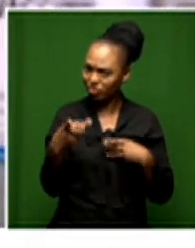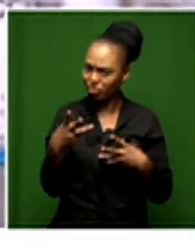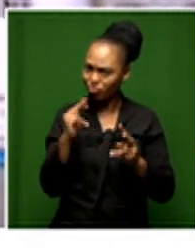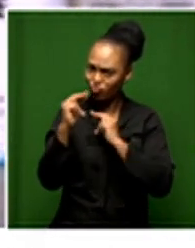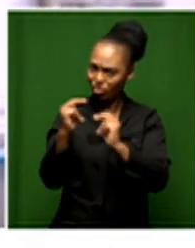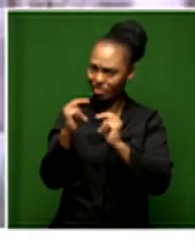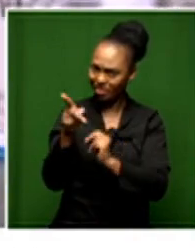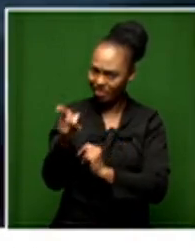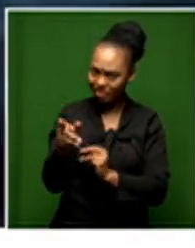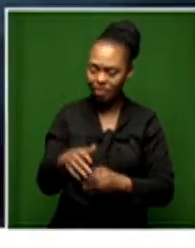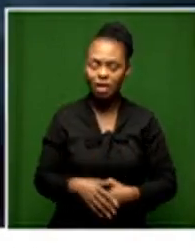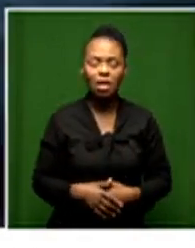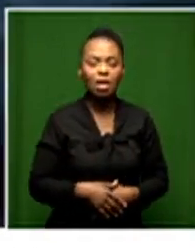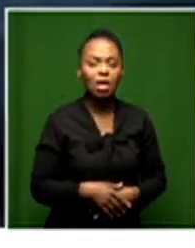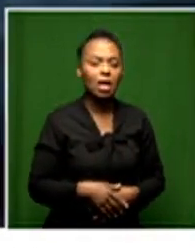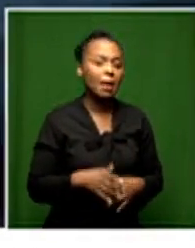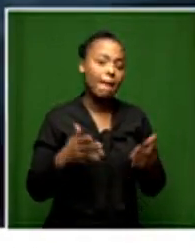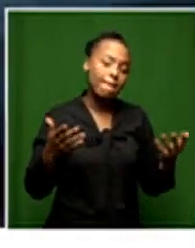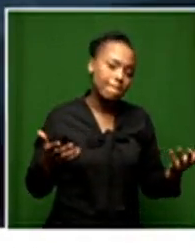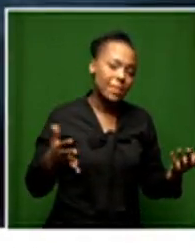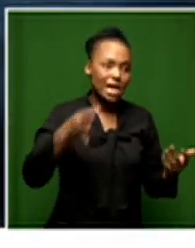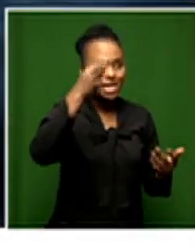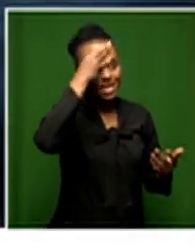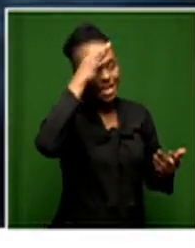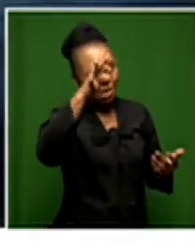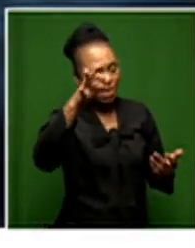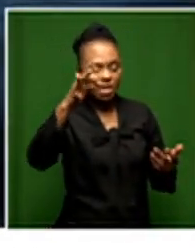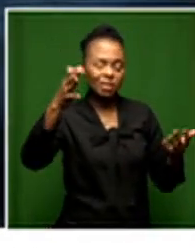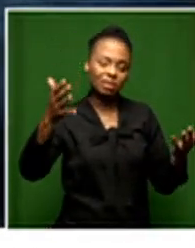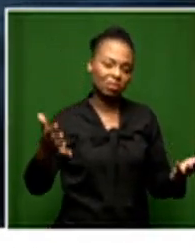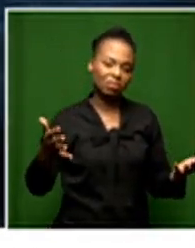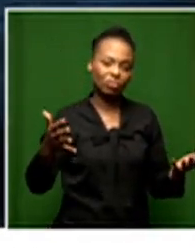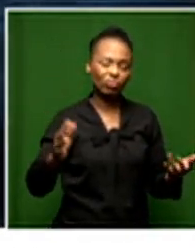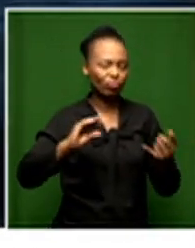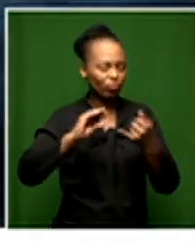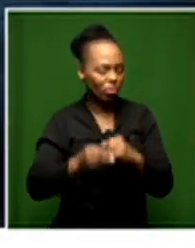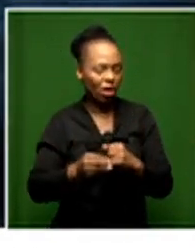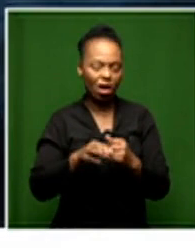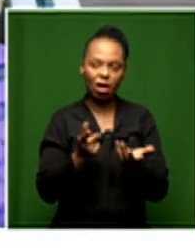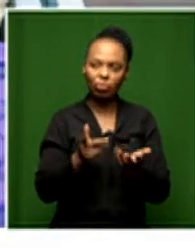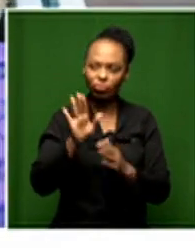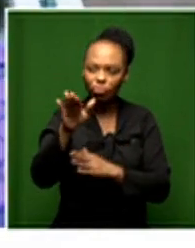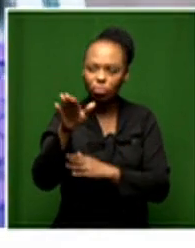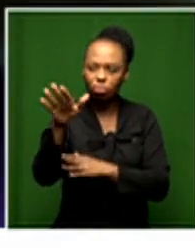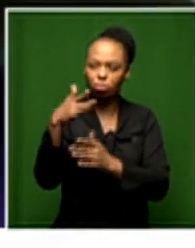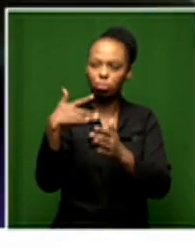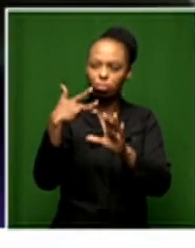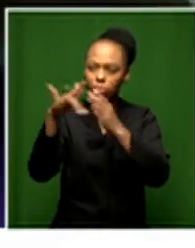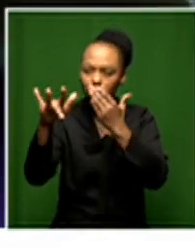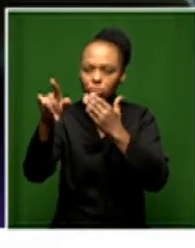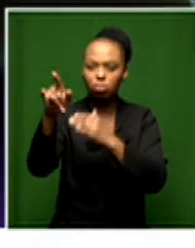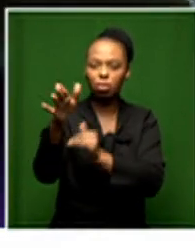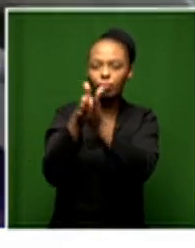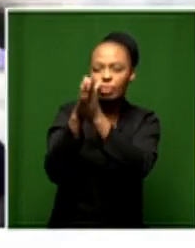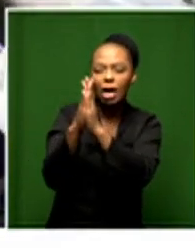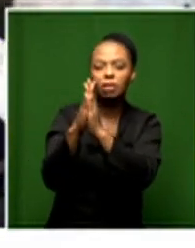Well, WHO and our governments, we have conveyed many messages asking the